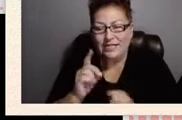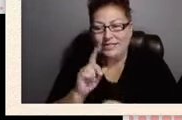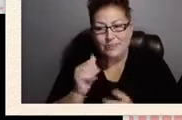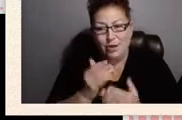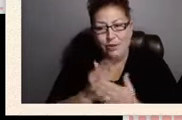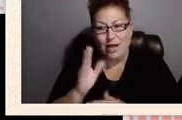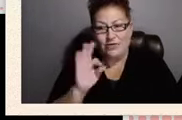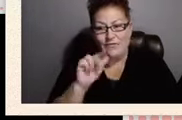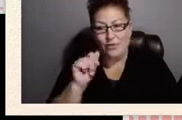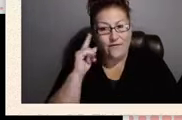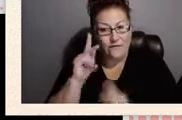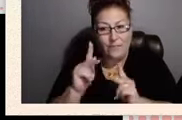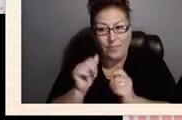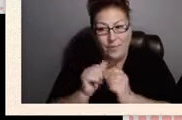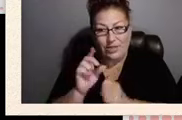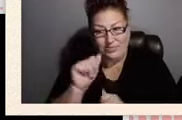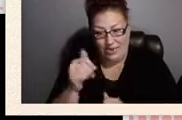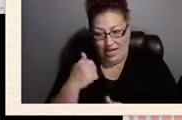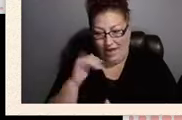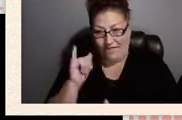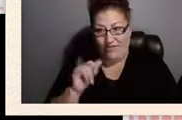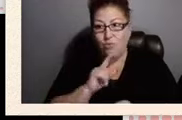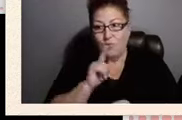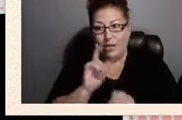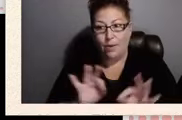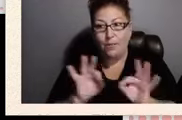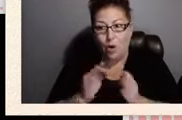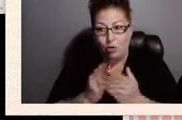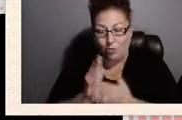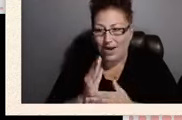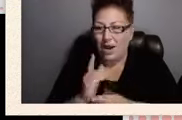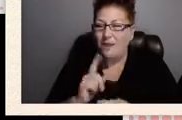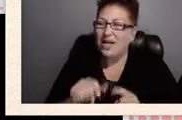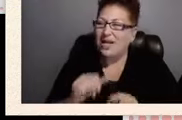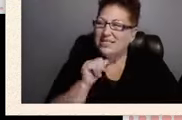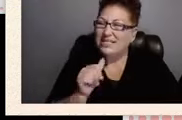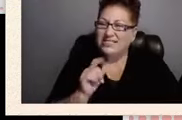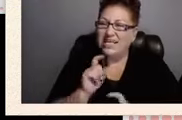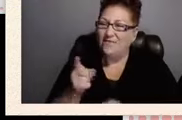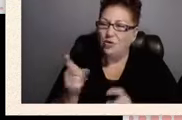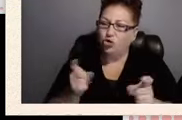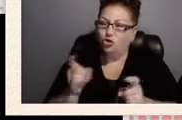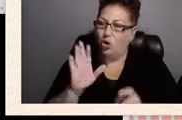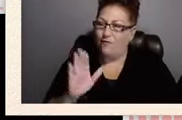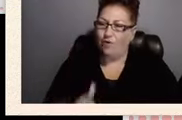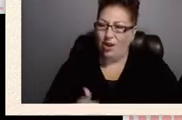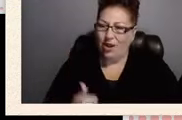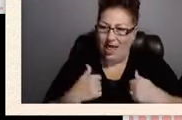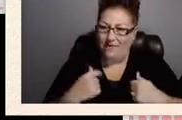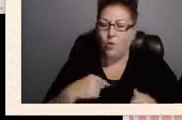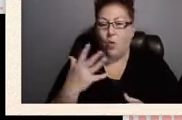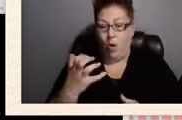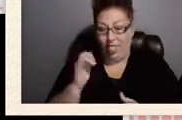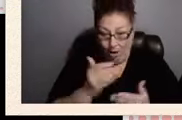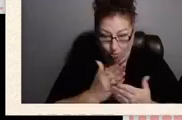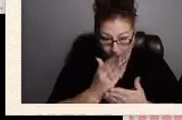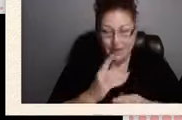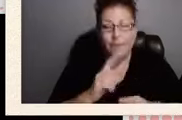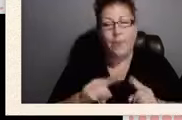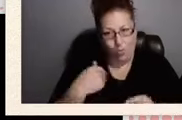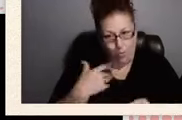with disabilities to have that very important right, it doesn't really give you control over your life. So we want that right, we want the rest of them too, if the